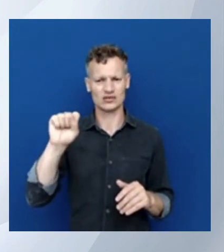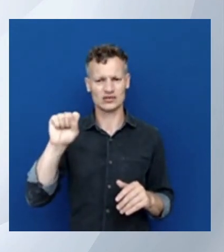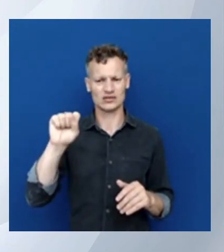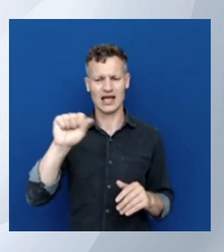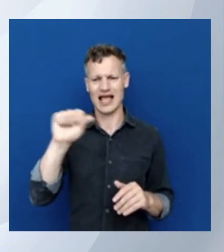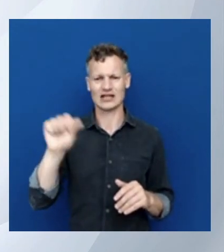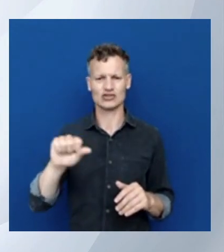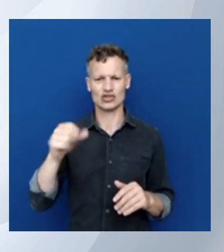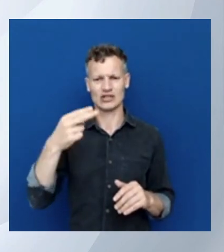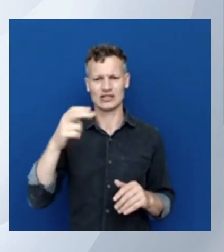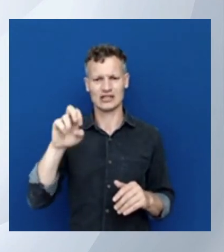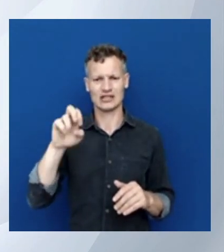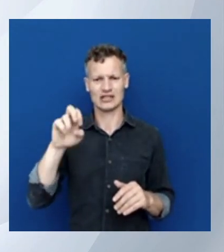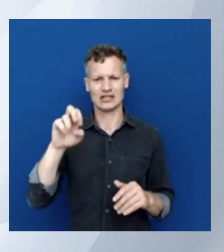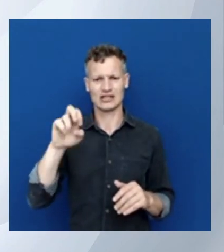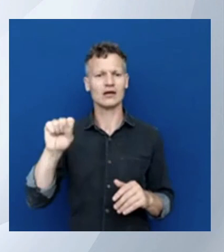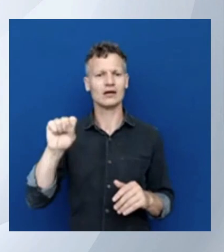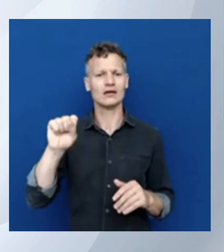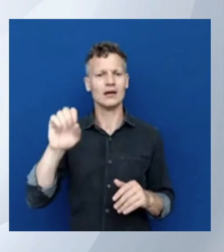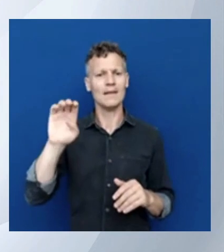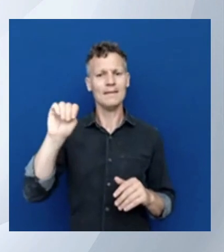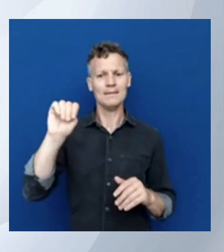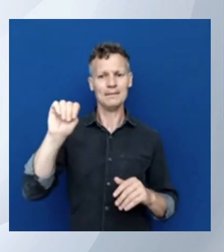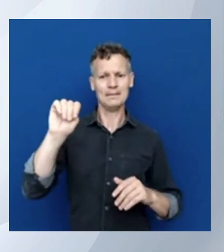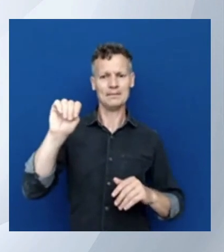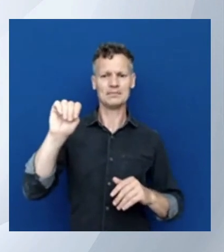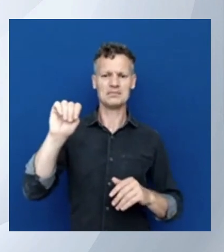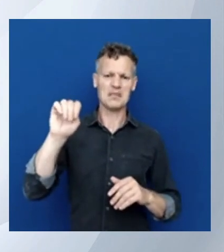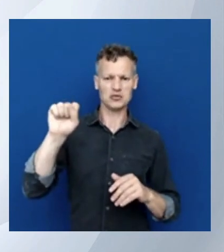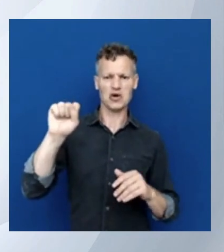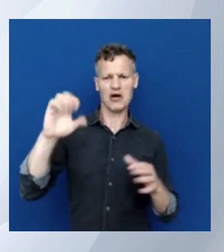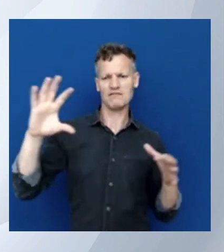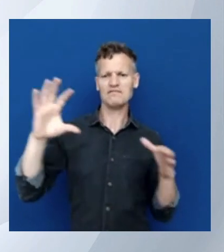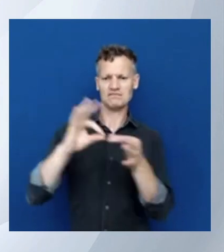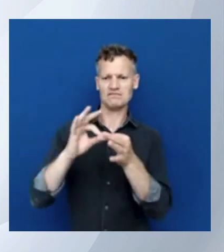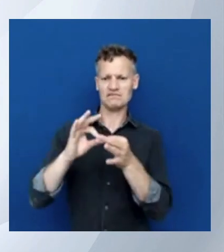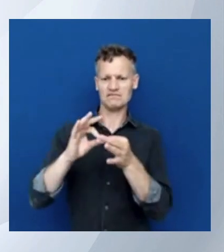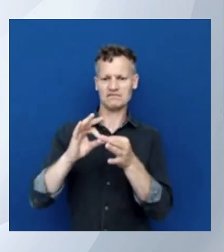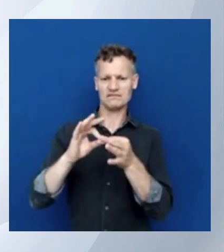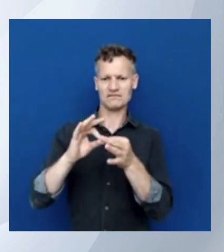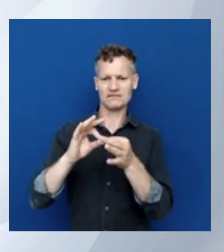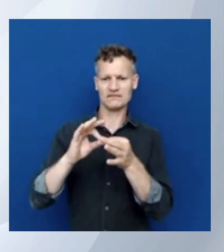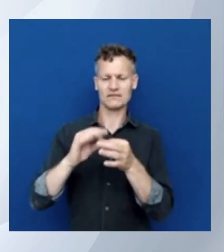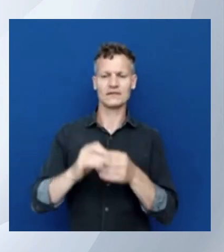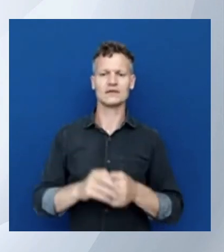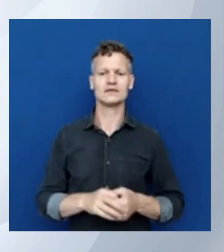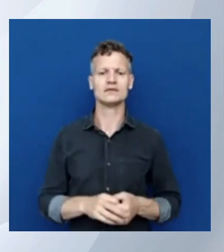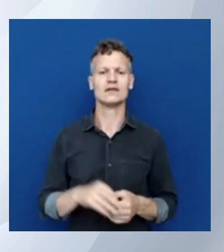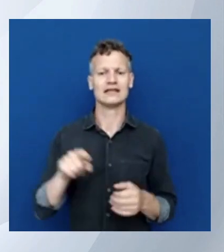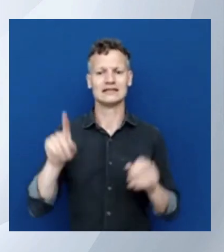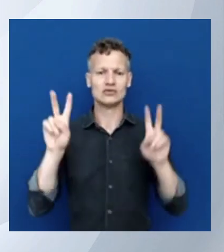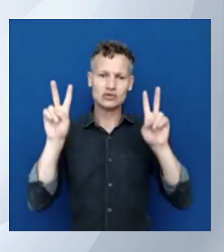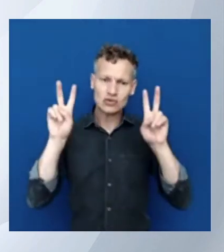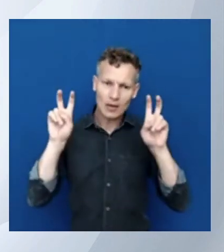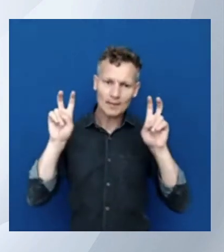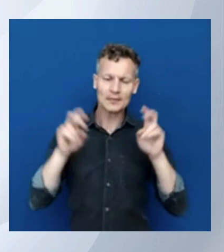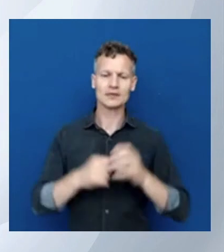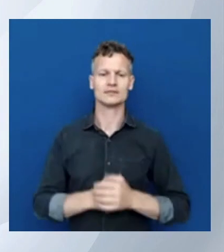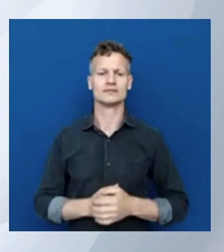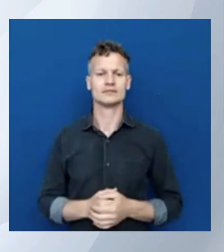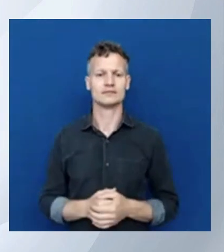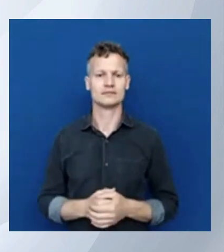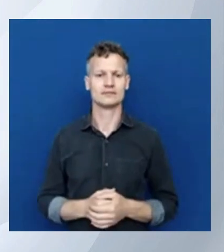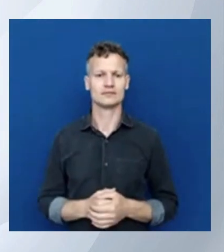on being an inclusive leader, which of course matches good with this topic, and